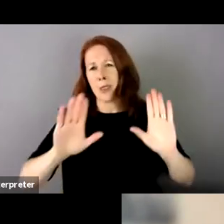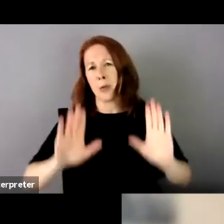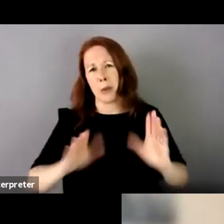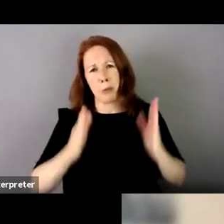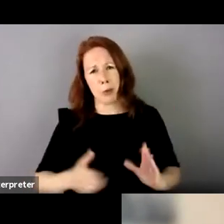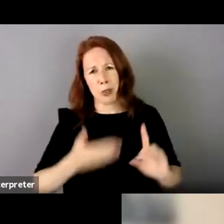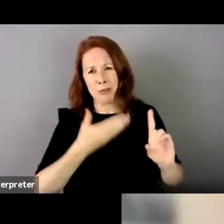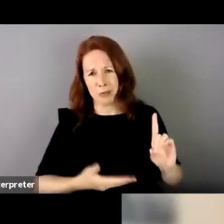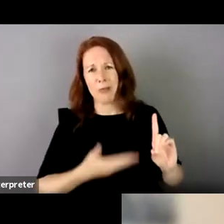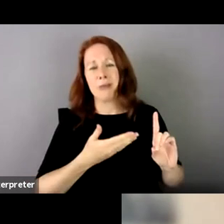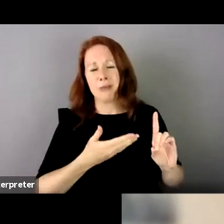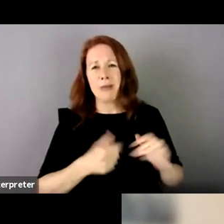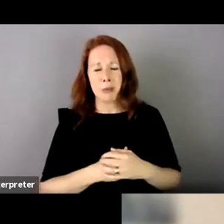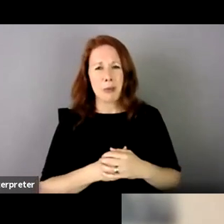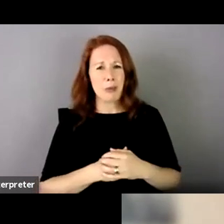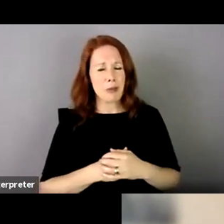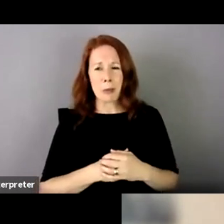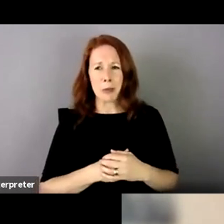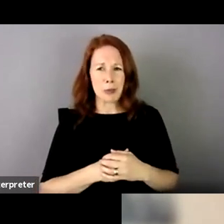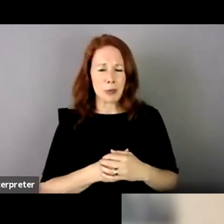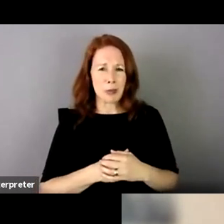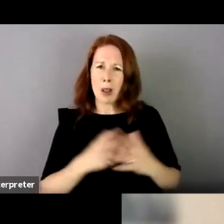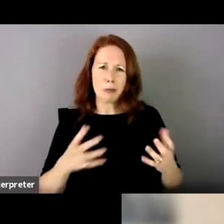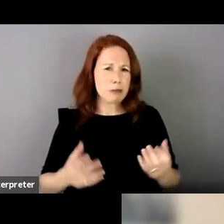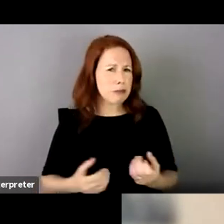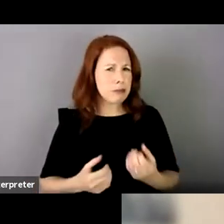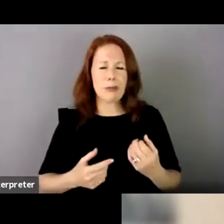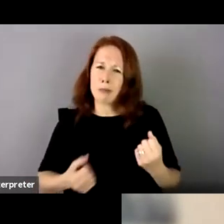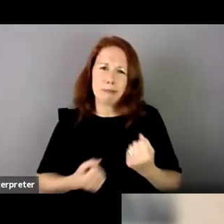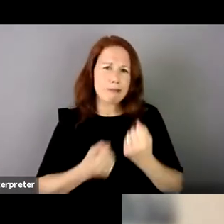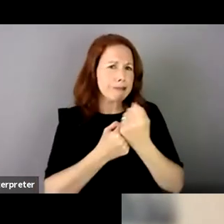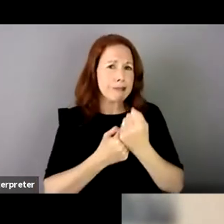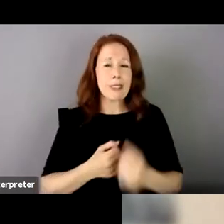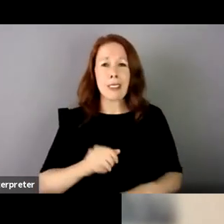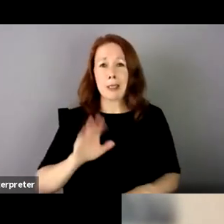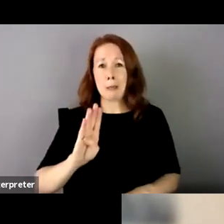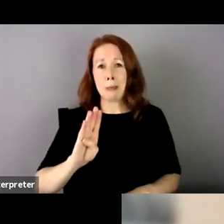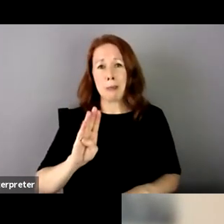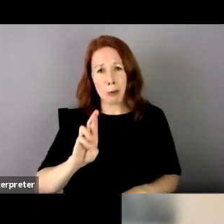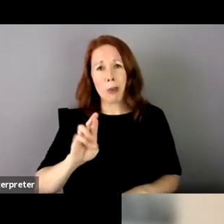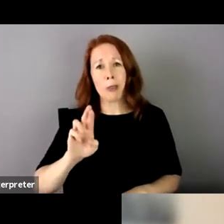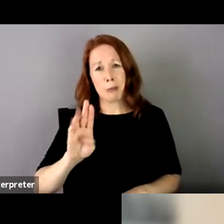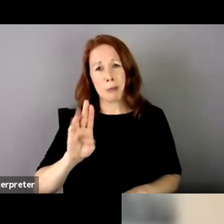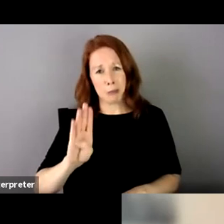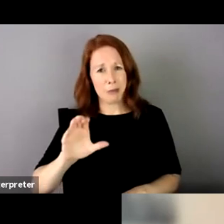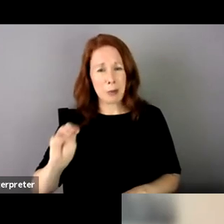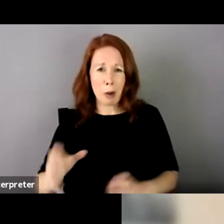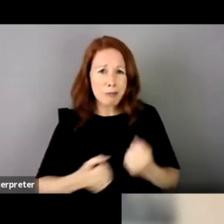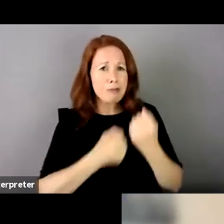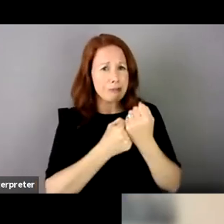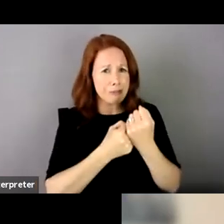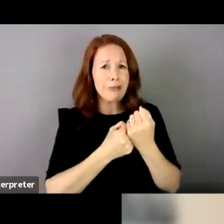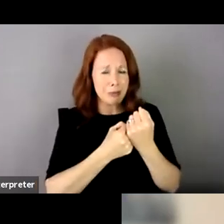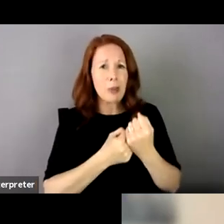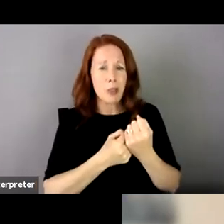who has been so greatly supported by an incredible employer such as the Royal BC Museum, has